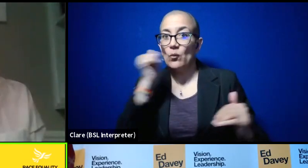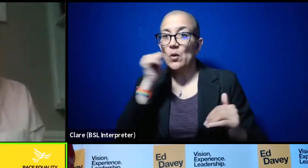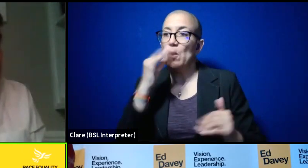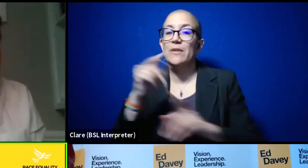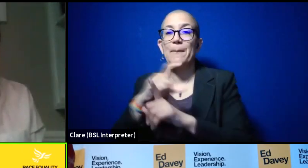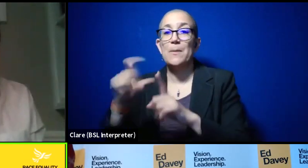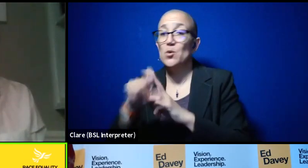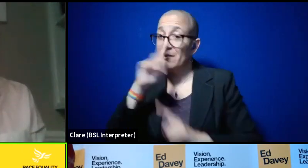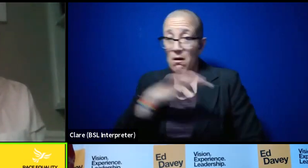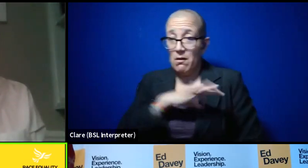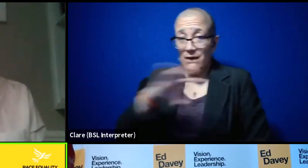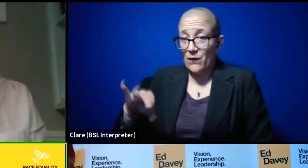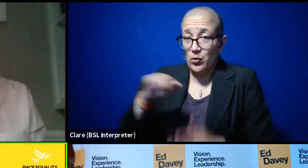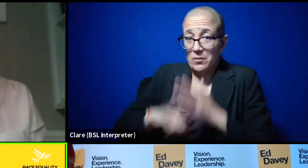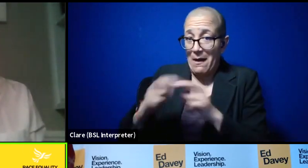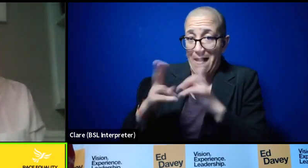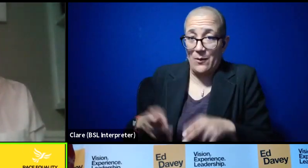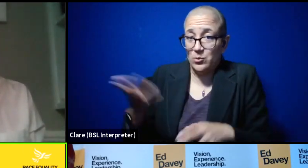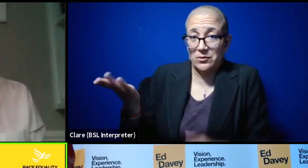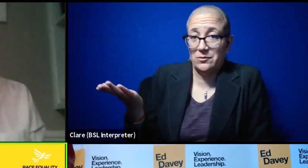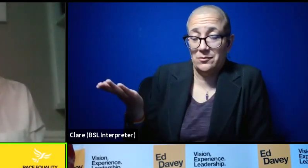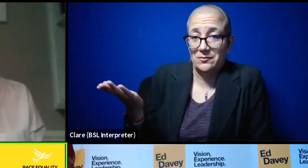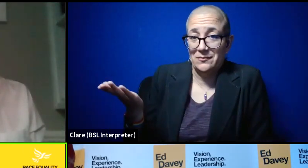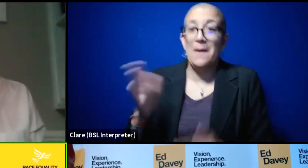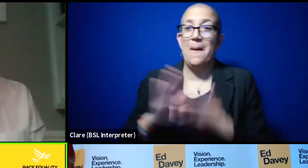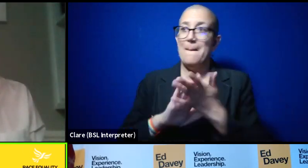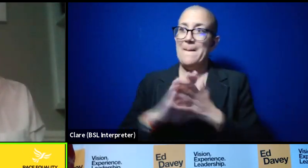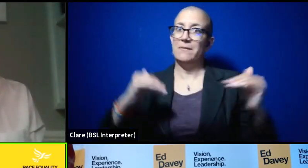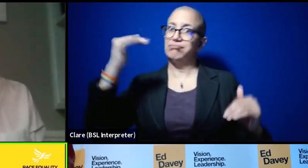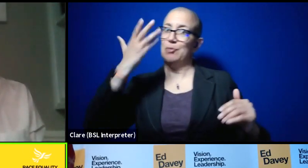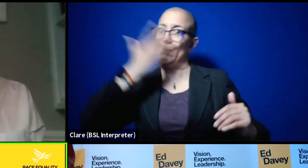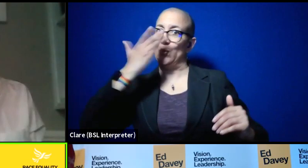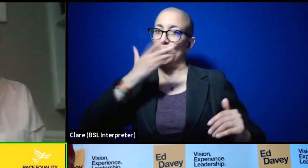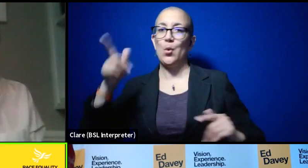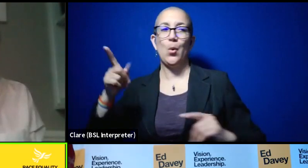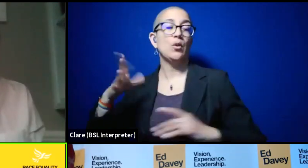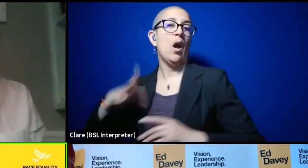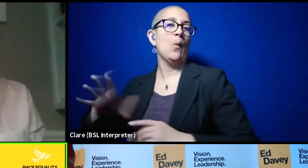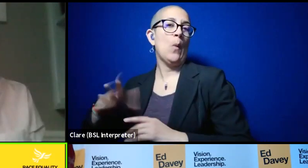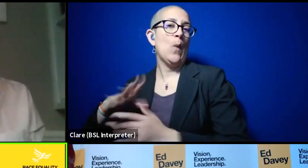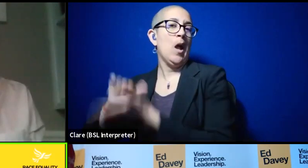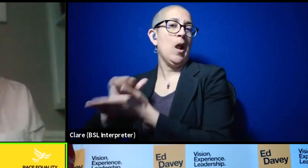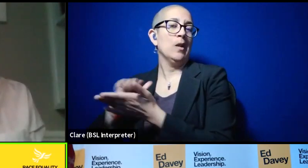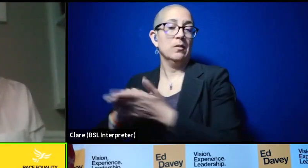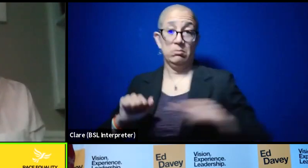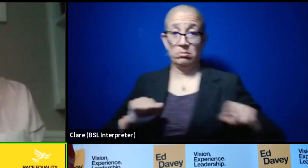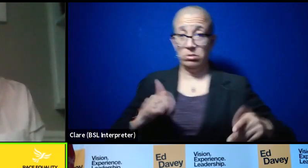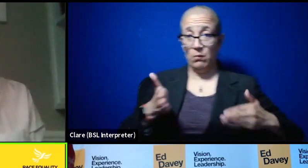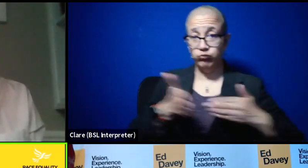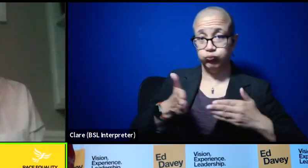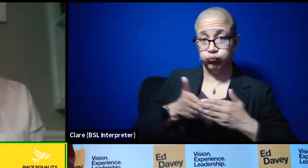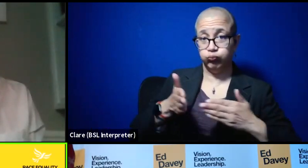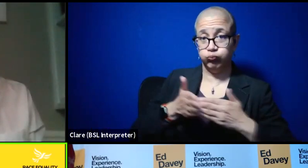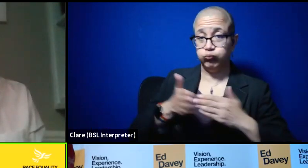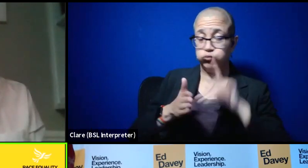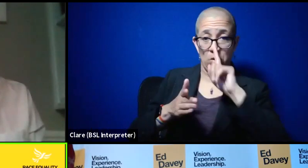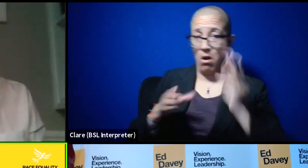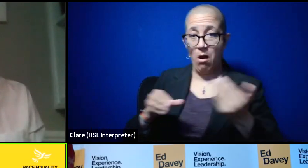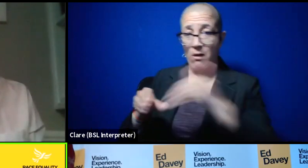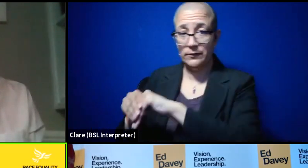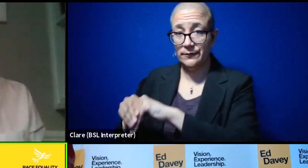can't afford to buy those houses, that then makes those schools ones that are inaccessible. And the way we solve